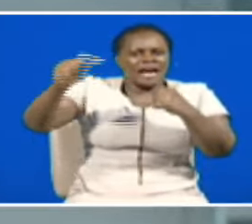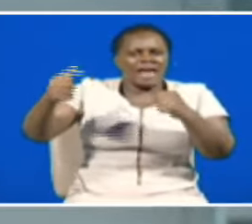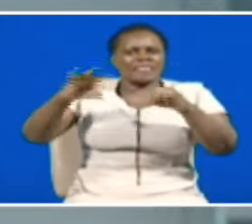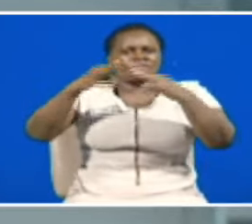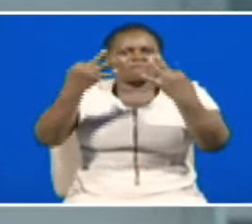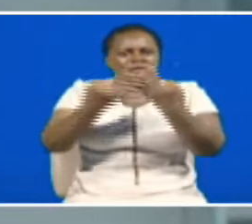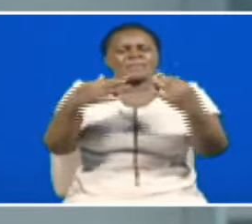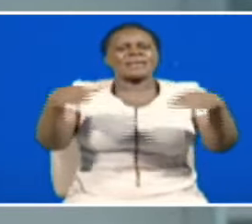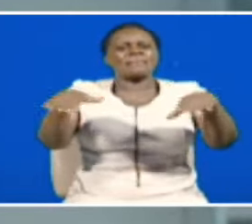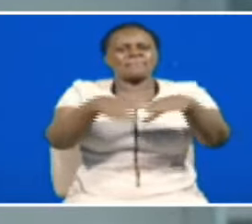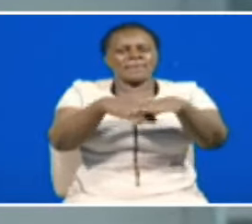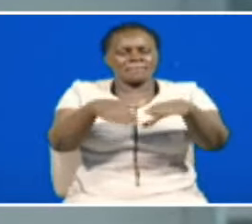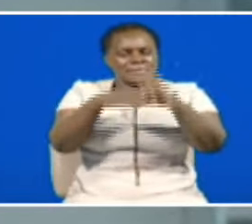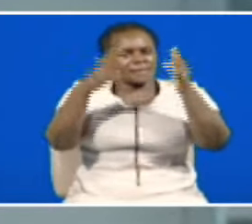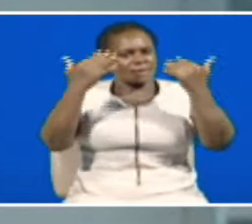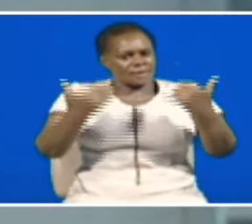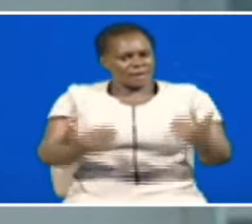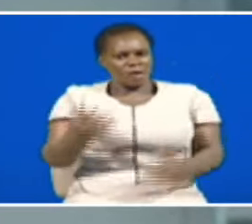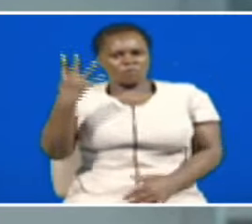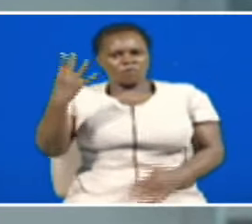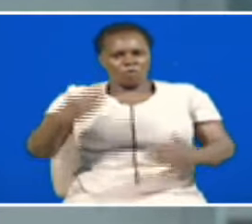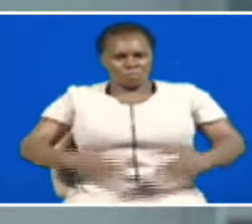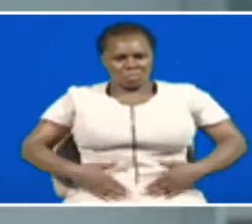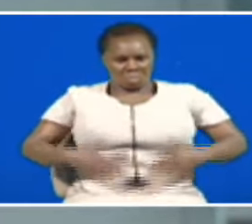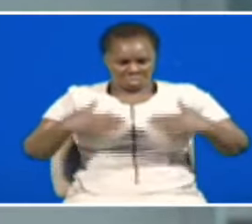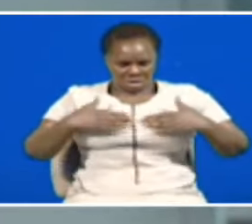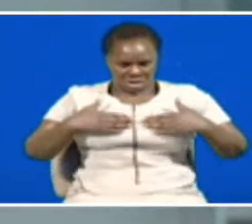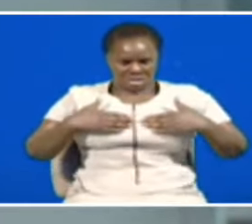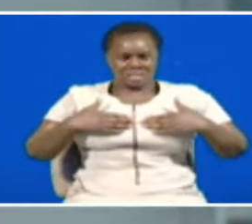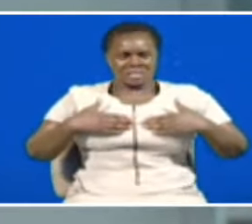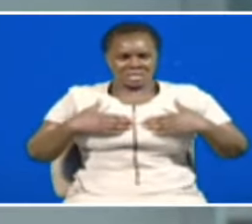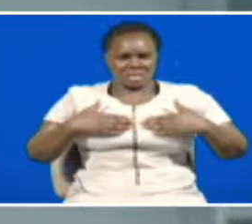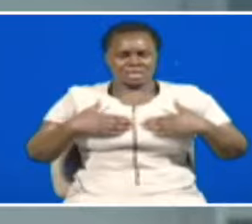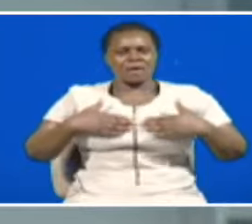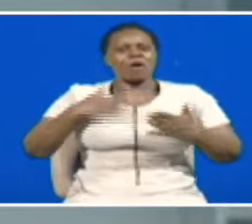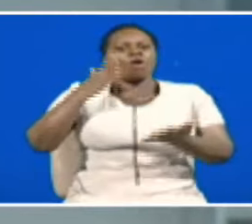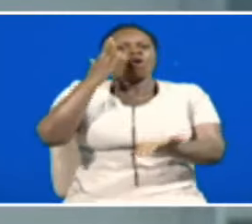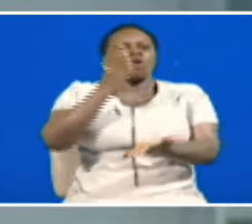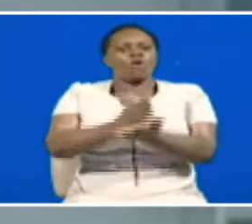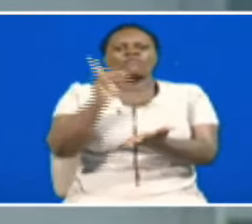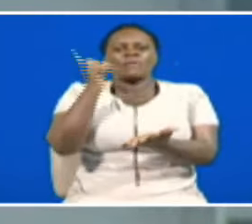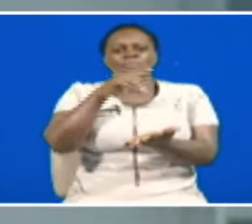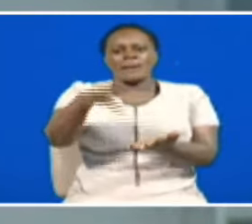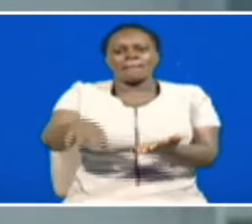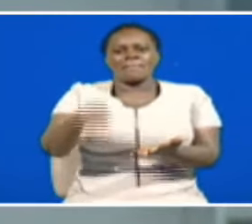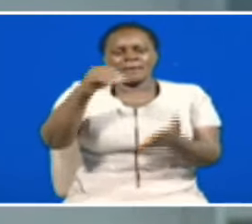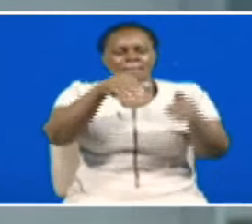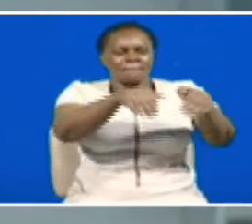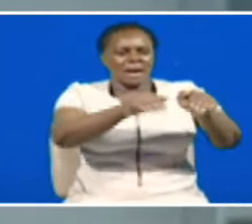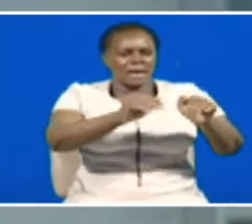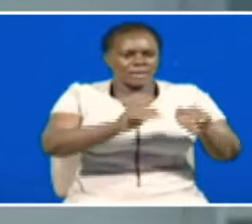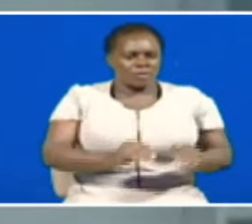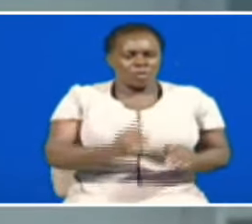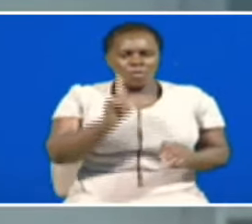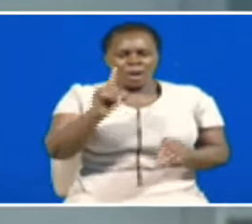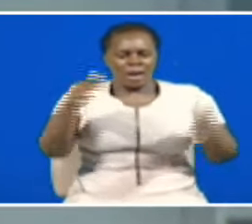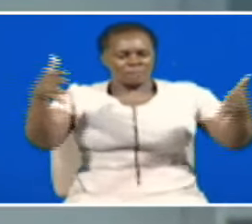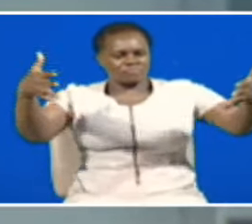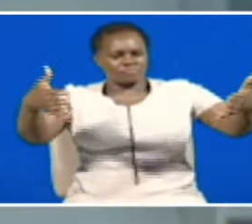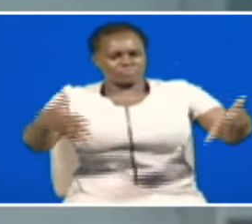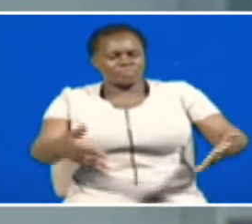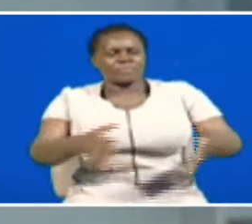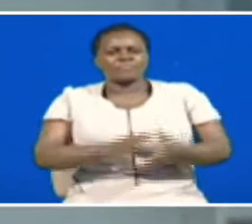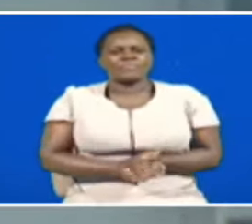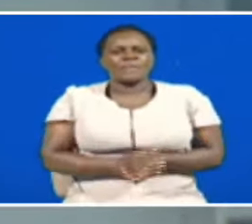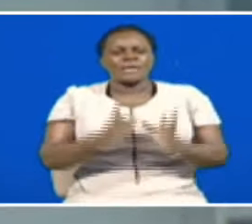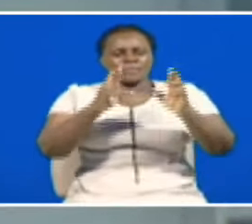family members. Already, 4 bodies of the deceased officer's family have been picked for burial in one grave. And as